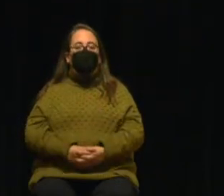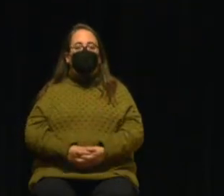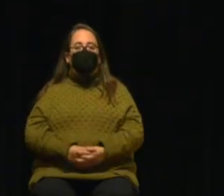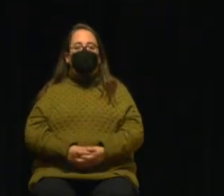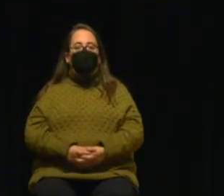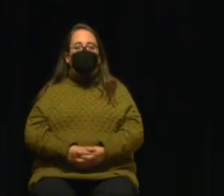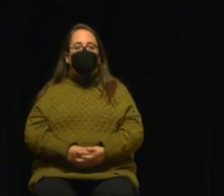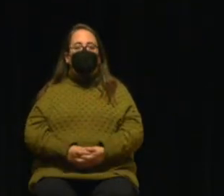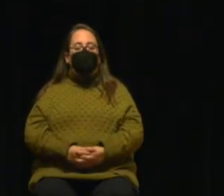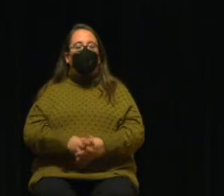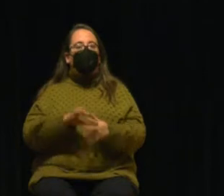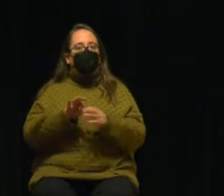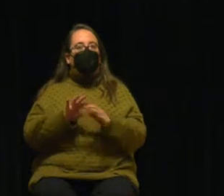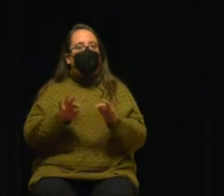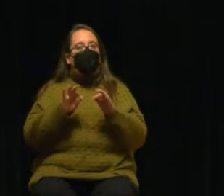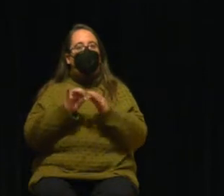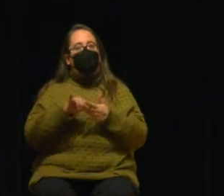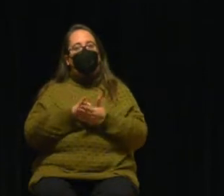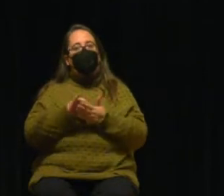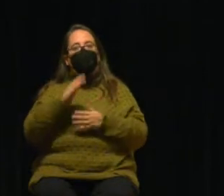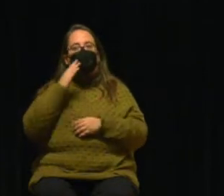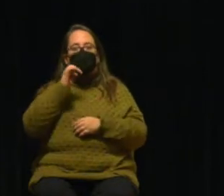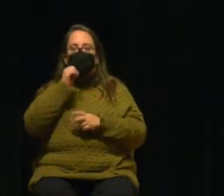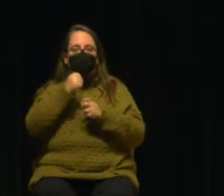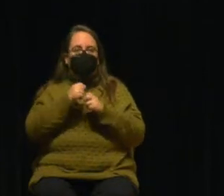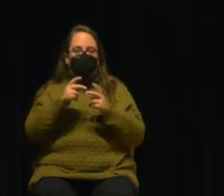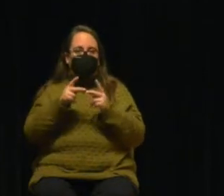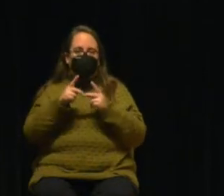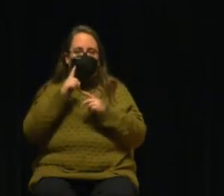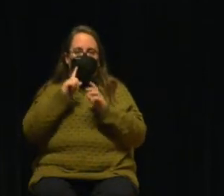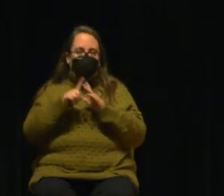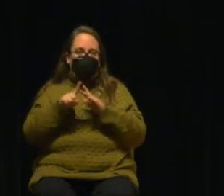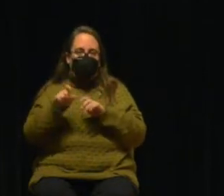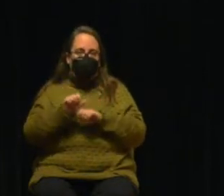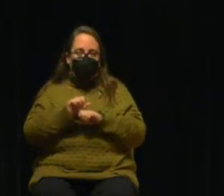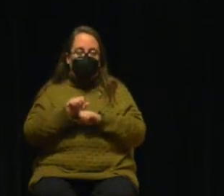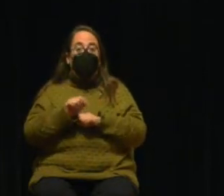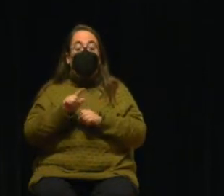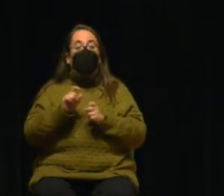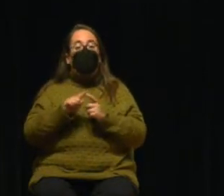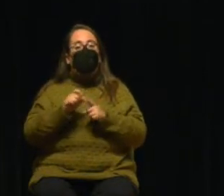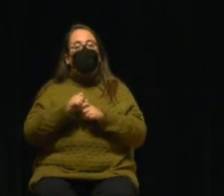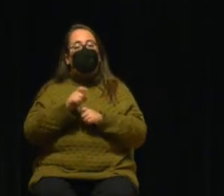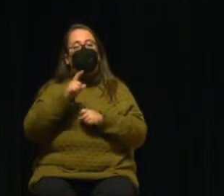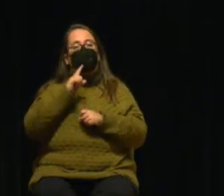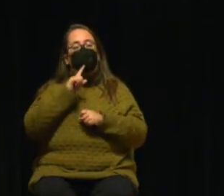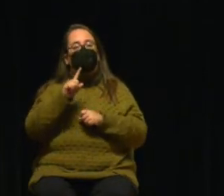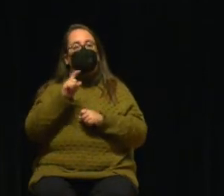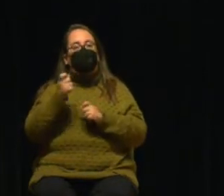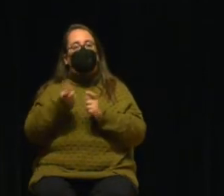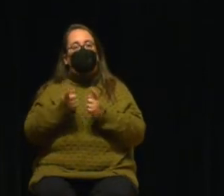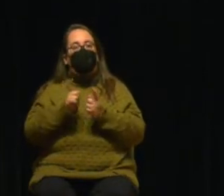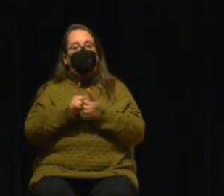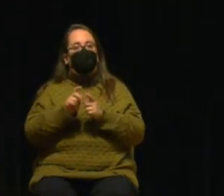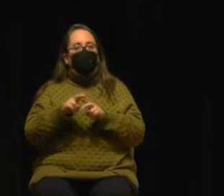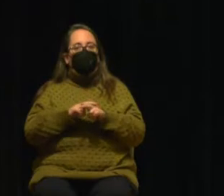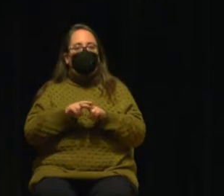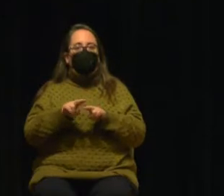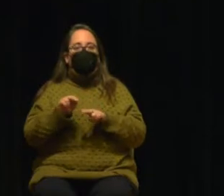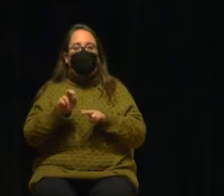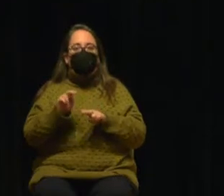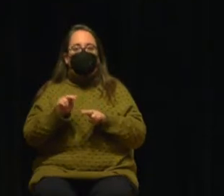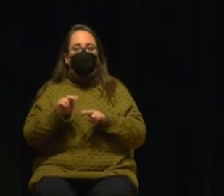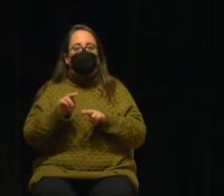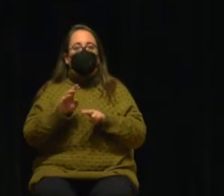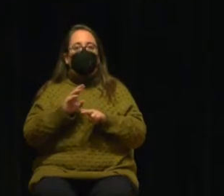Connections, again, were important in New York because New York was not a safe place for fugitive slaves. He needed to make sure that an ally met them at the train station and